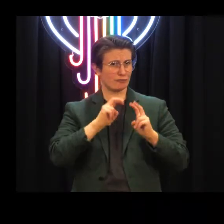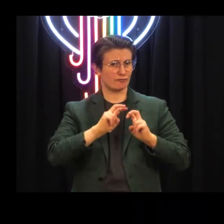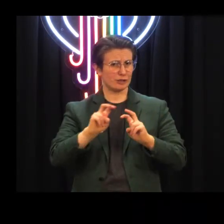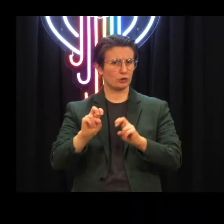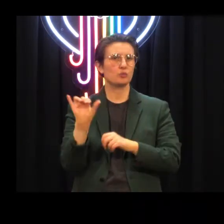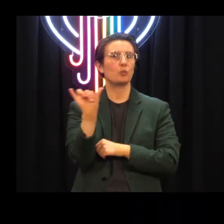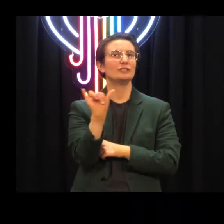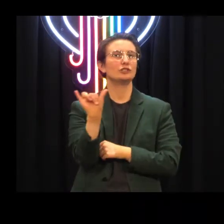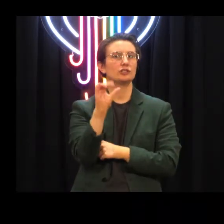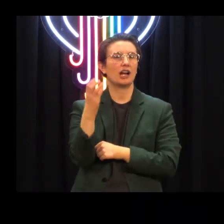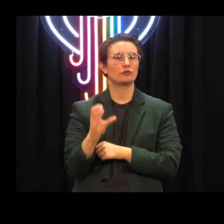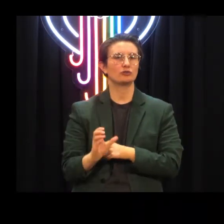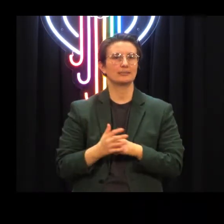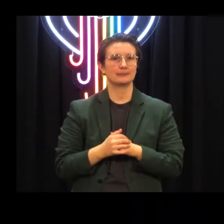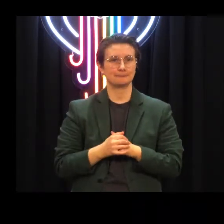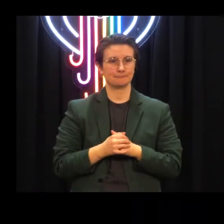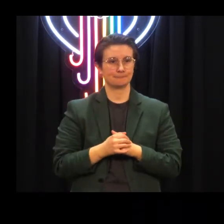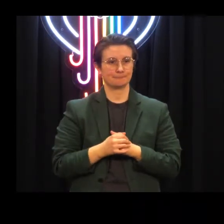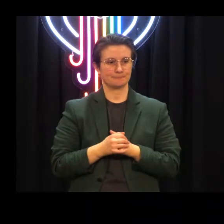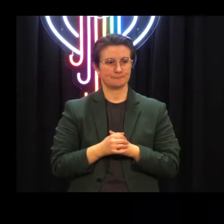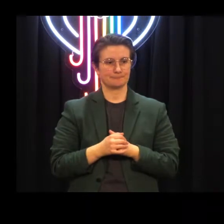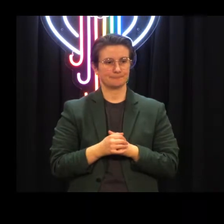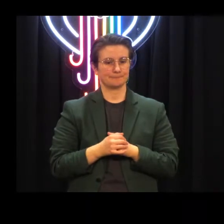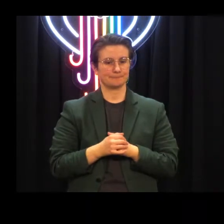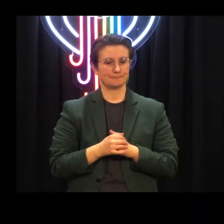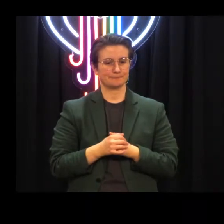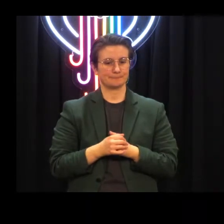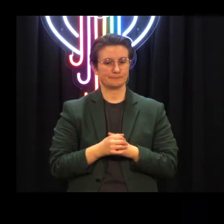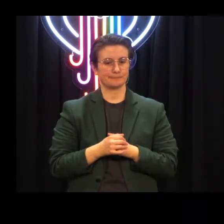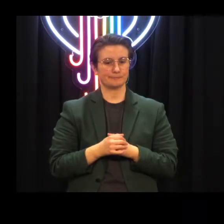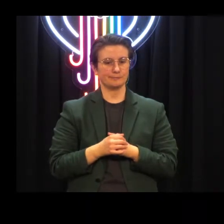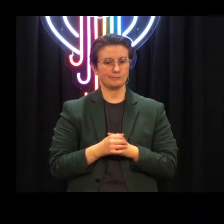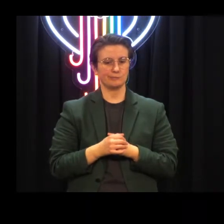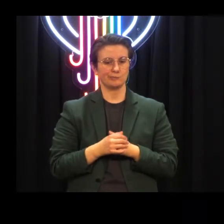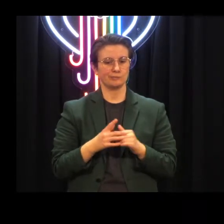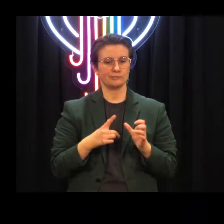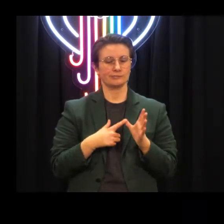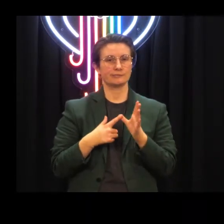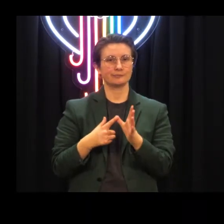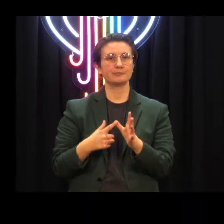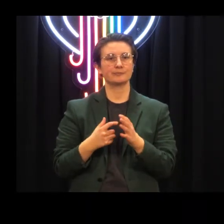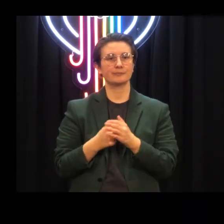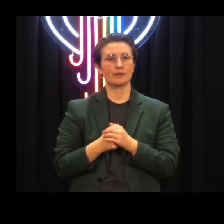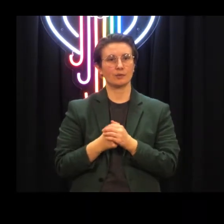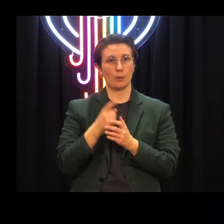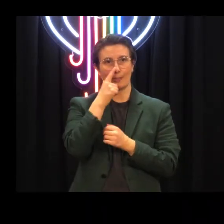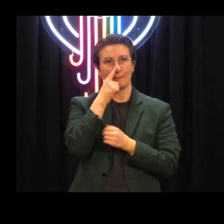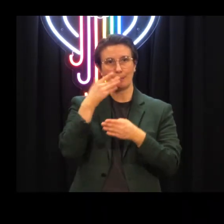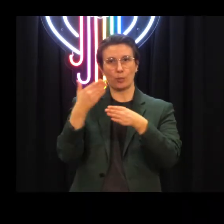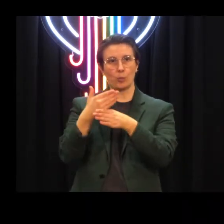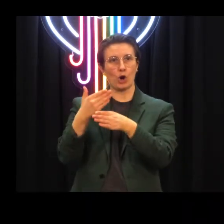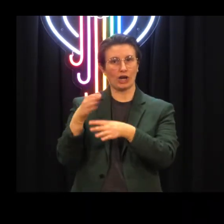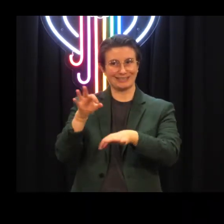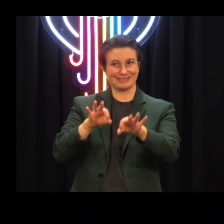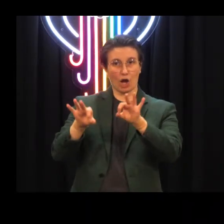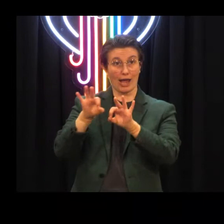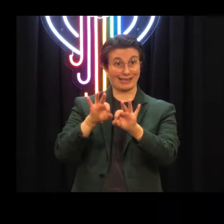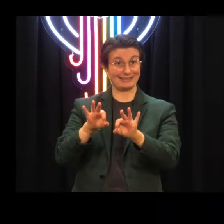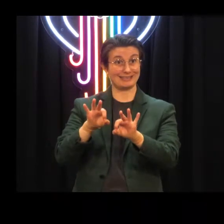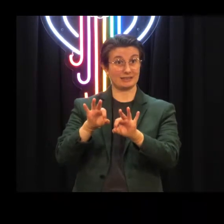fund? When the scientists involved in this fund will be some of